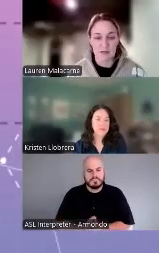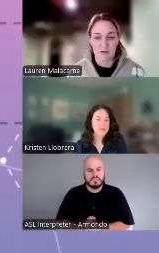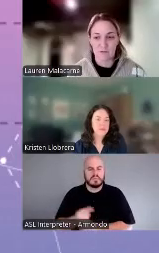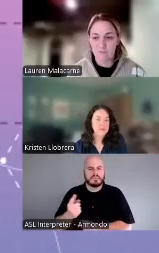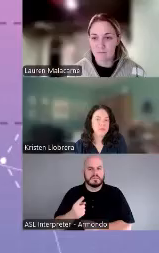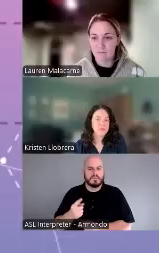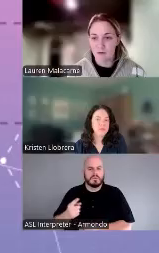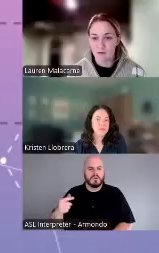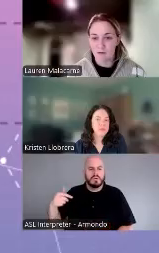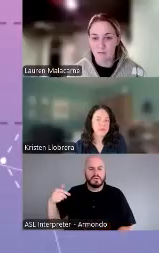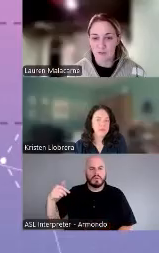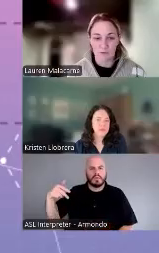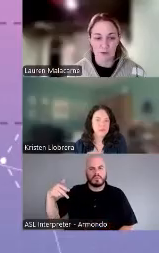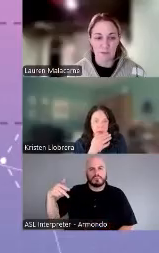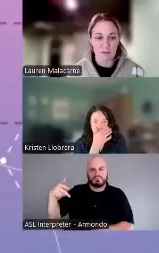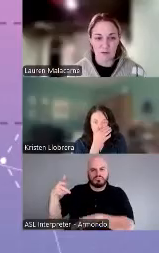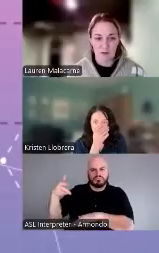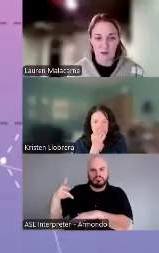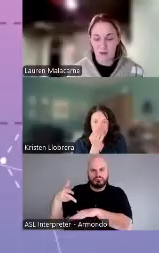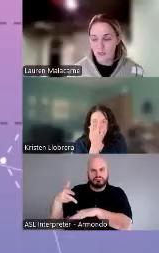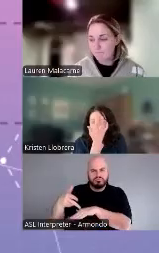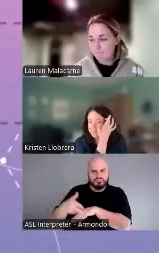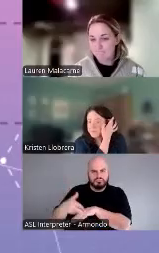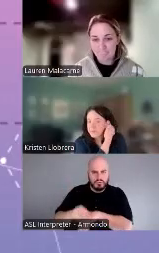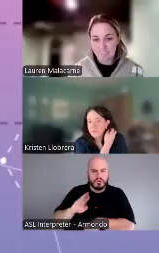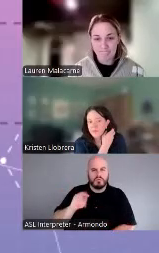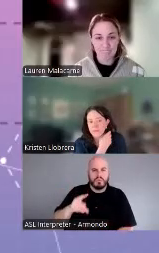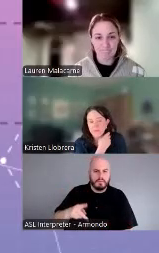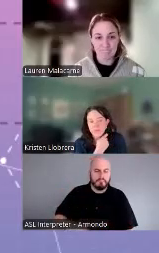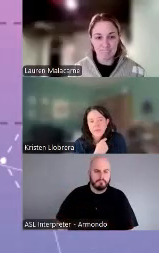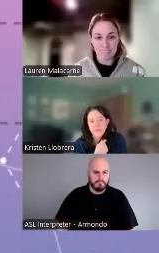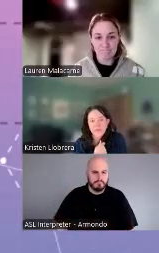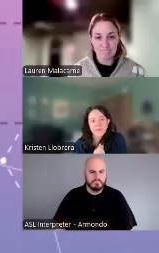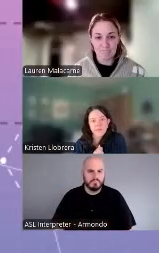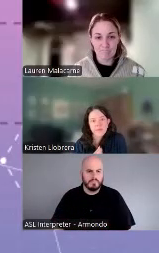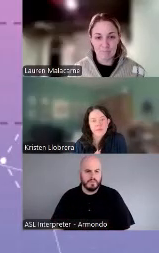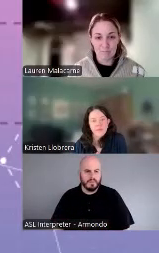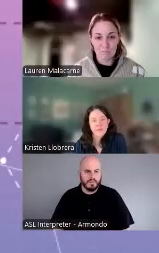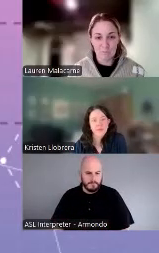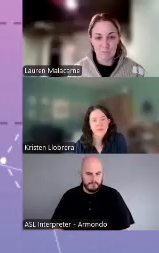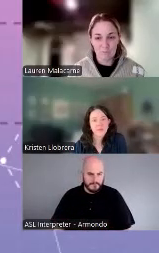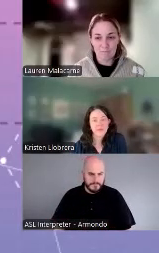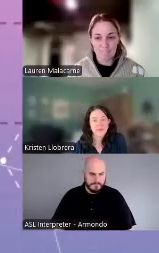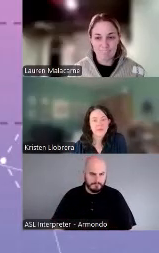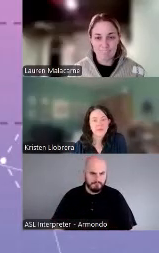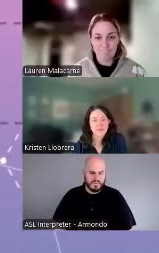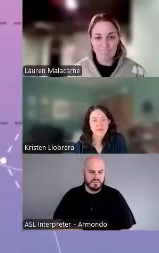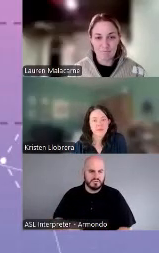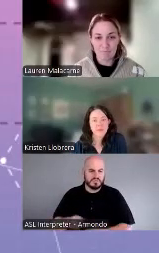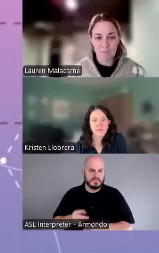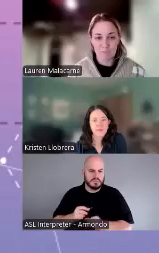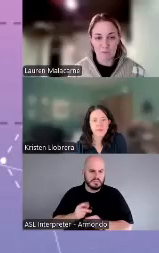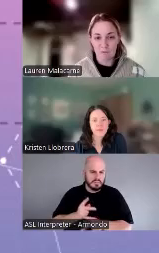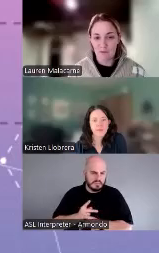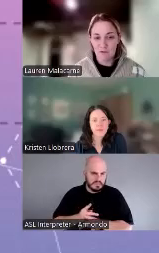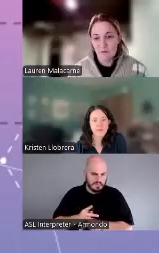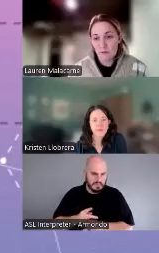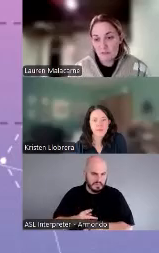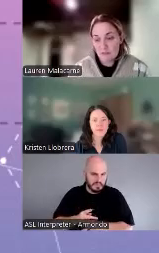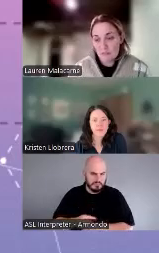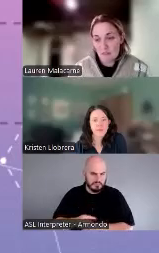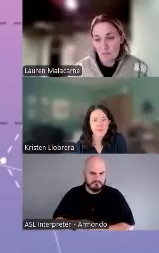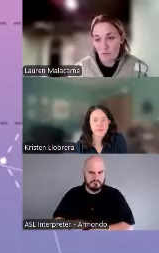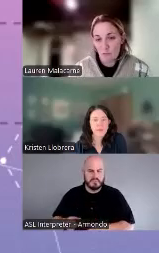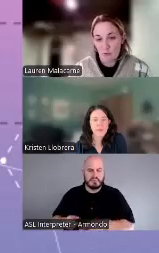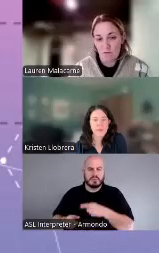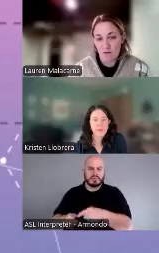believe, down a ramp or down an incline. I think if you just keep cruising. Yeah. So this